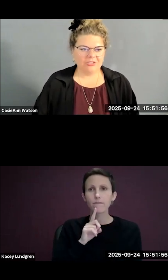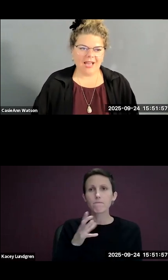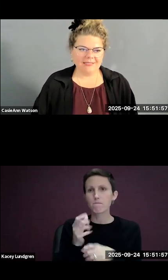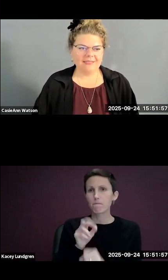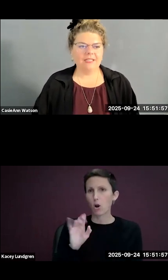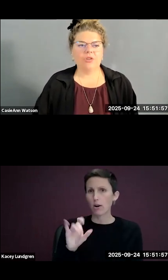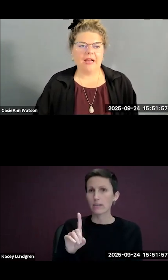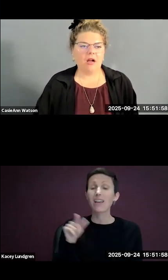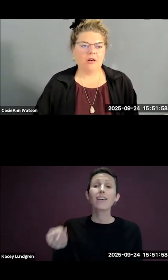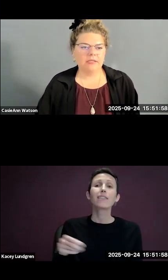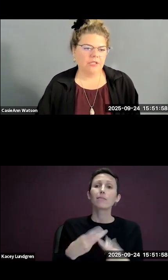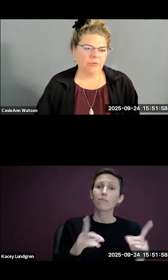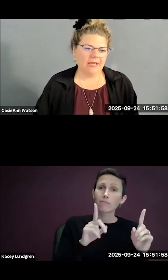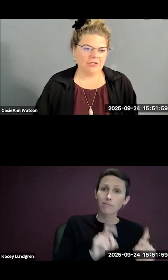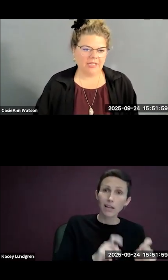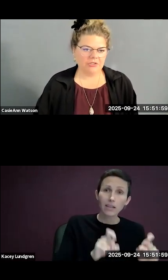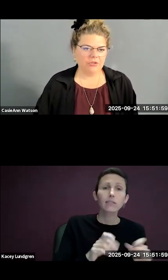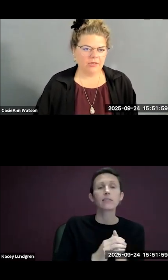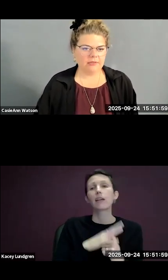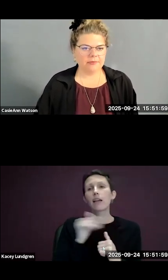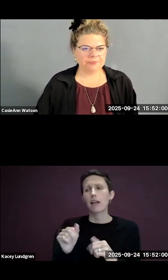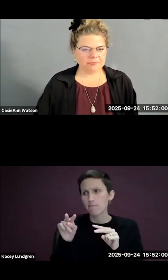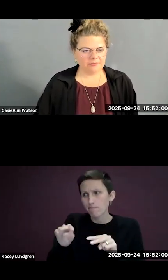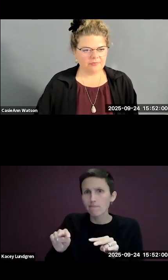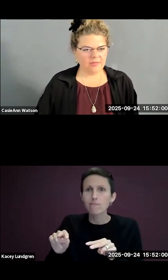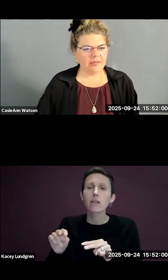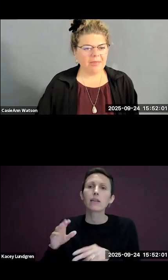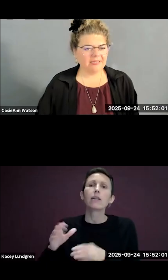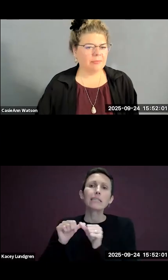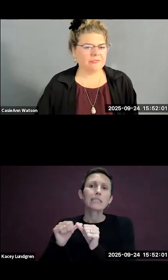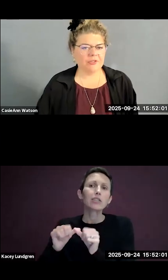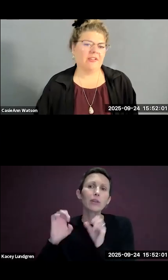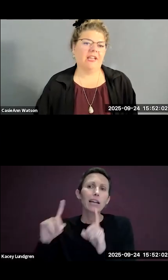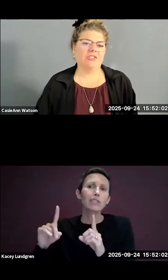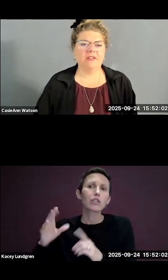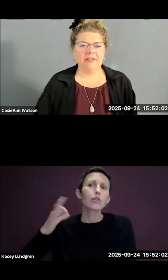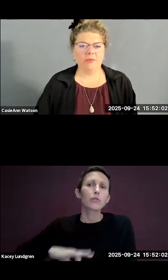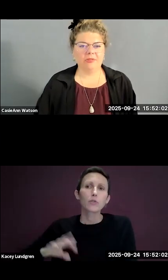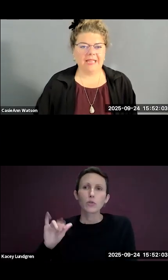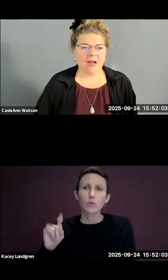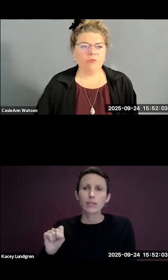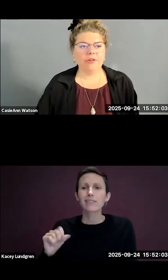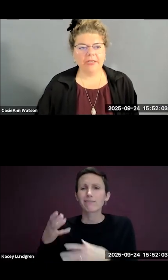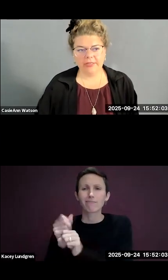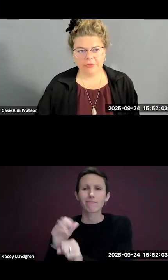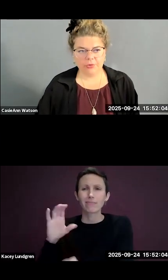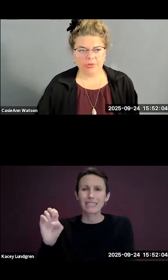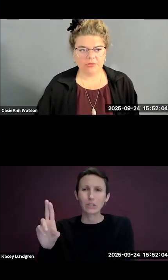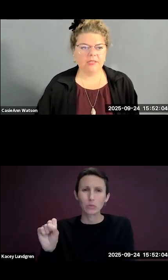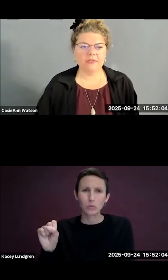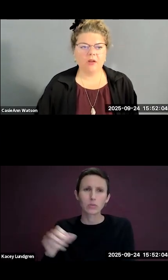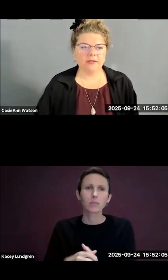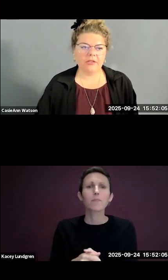they administer tests and track our continuing education units. The main type of certification available now for